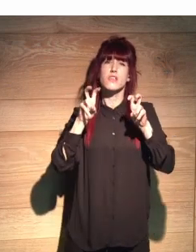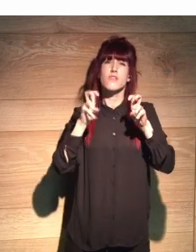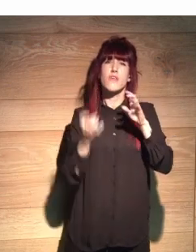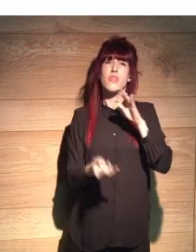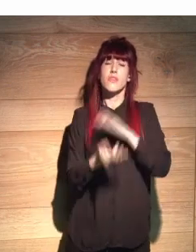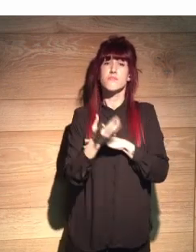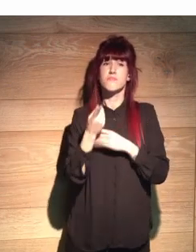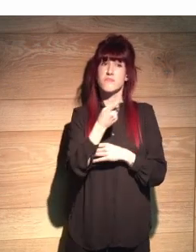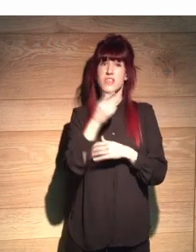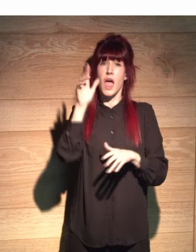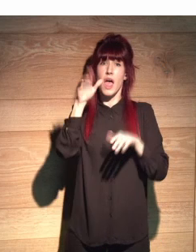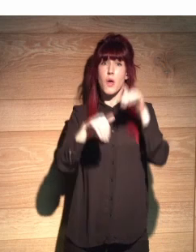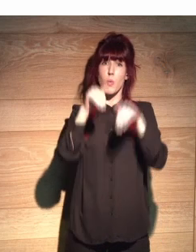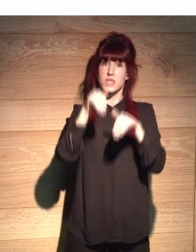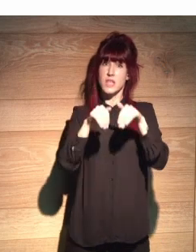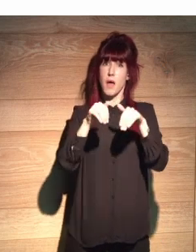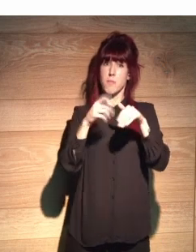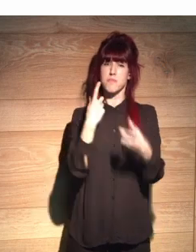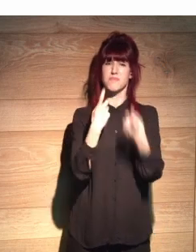they asked more than